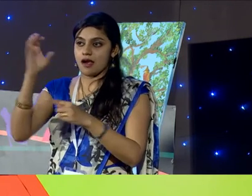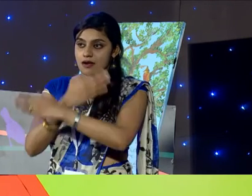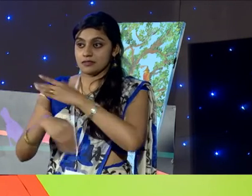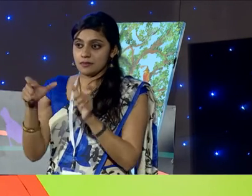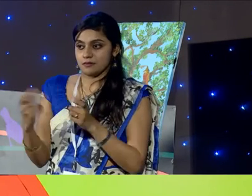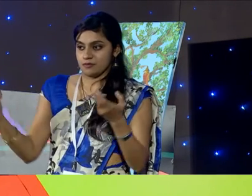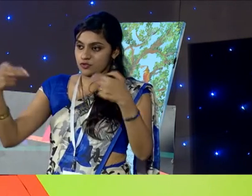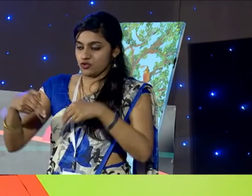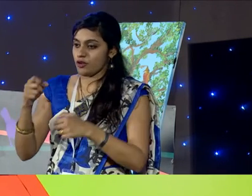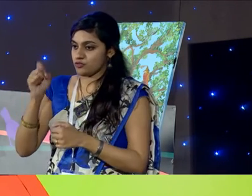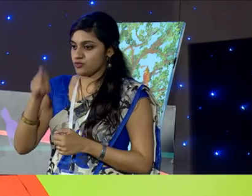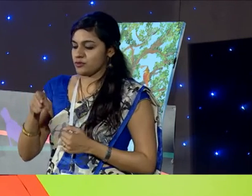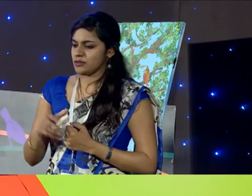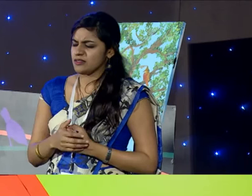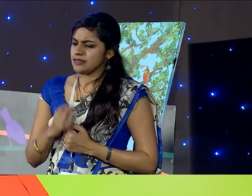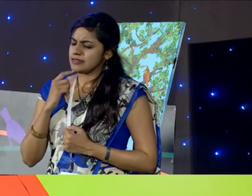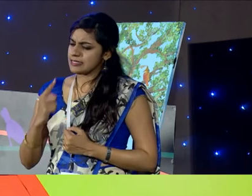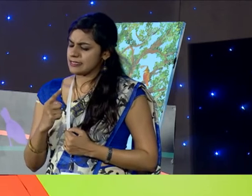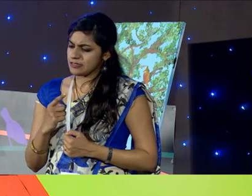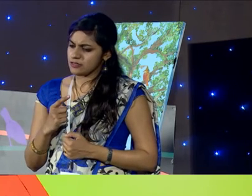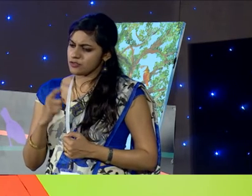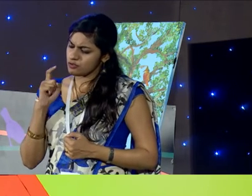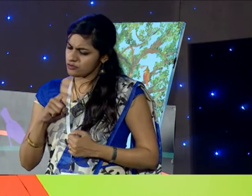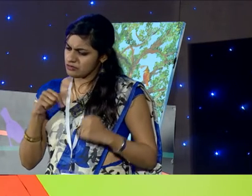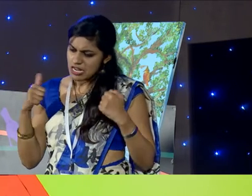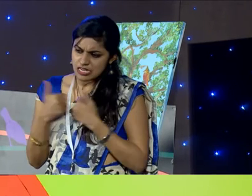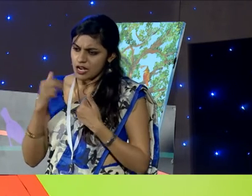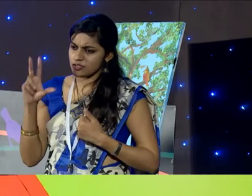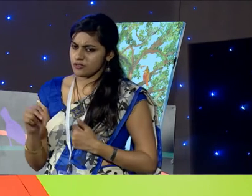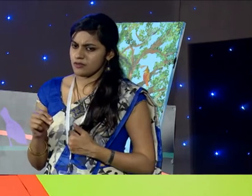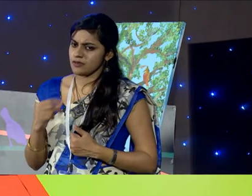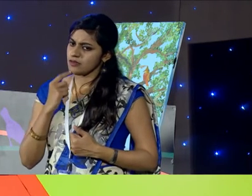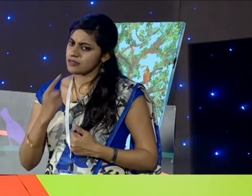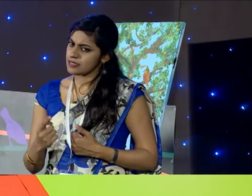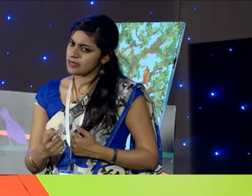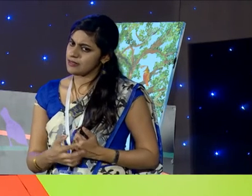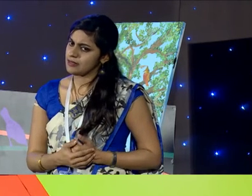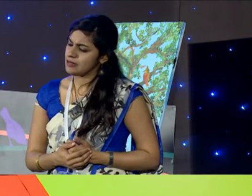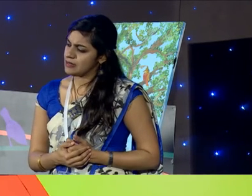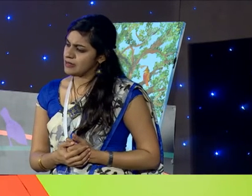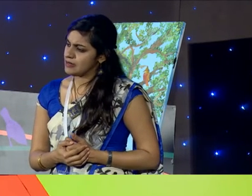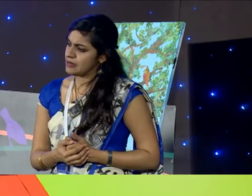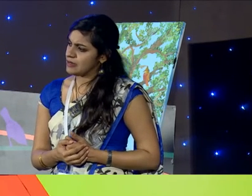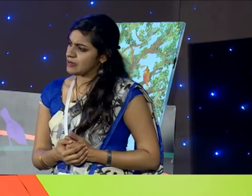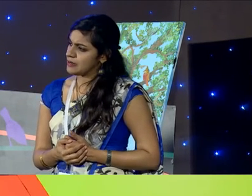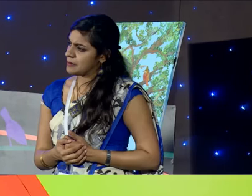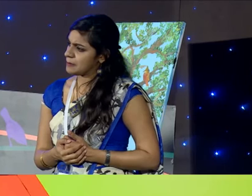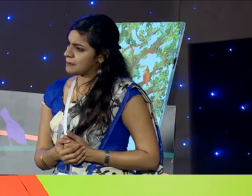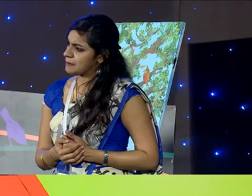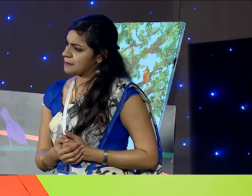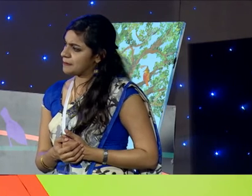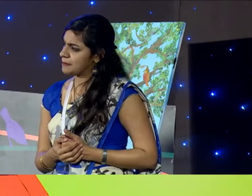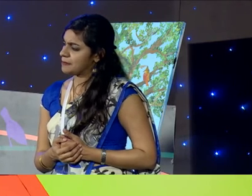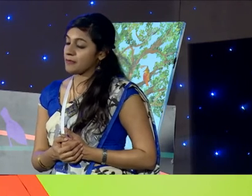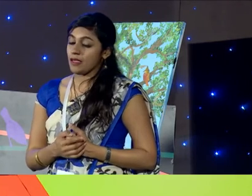this could not be a charitable endeavor. So every single employee is a full-time, you know, 100%